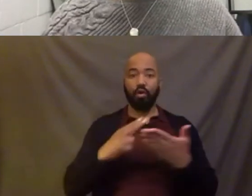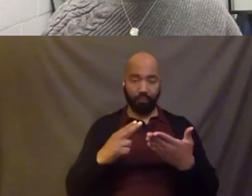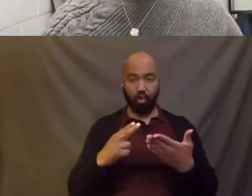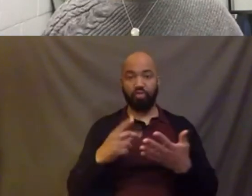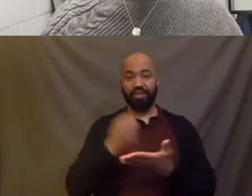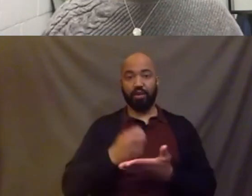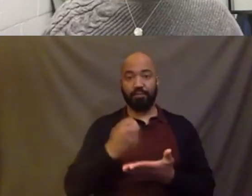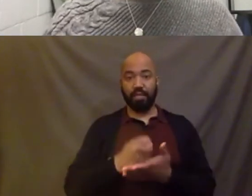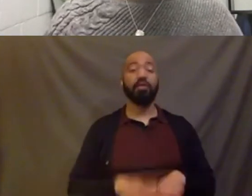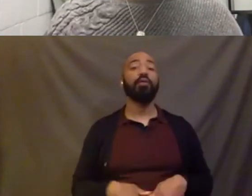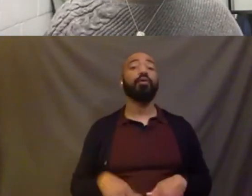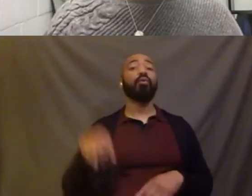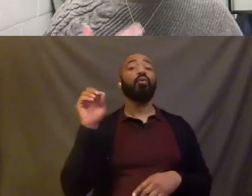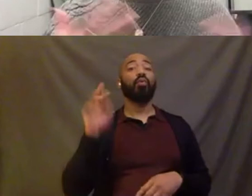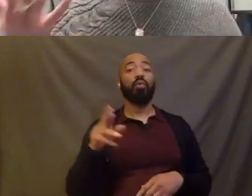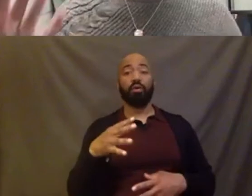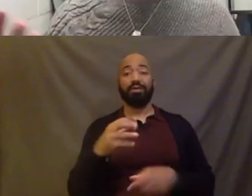estrogen,